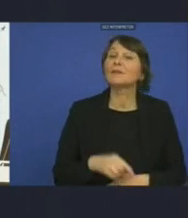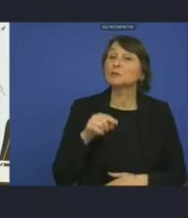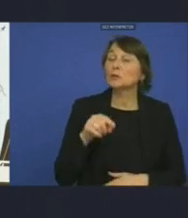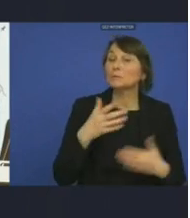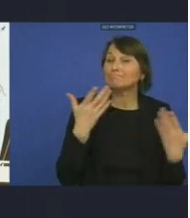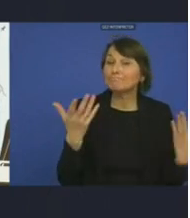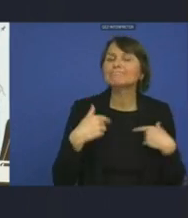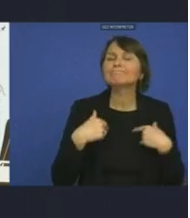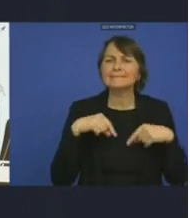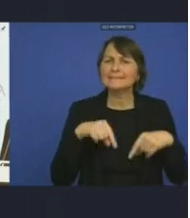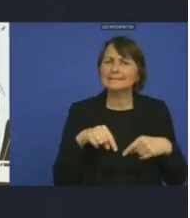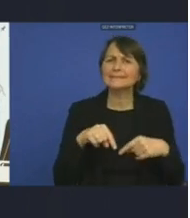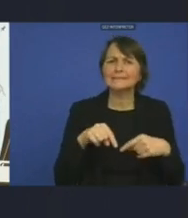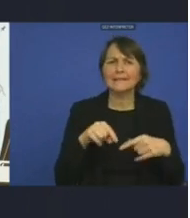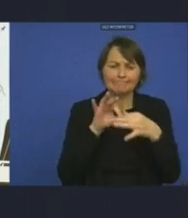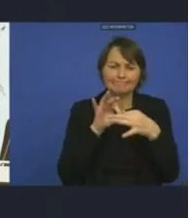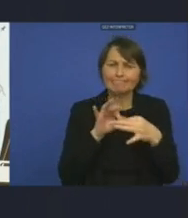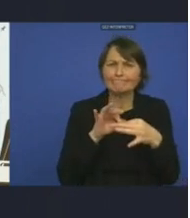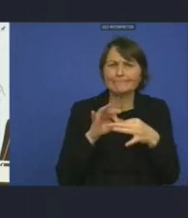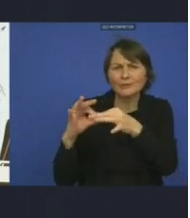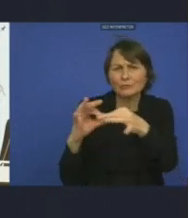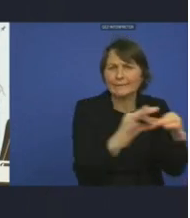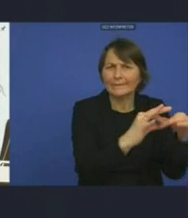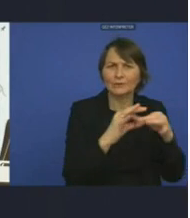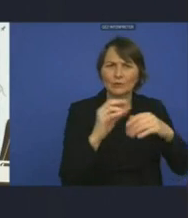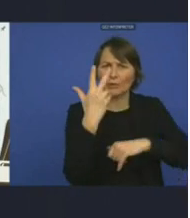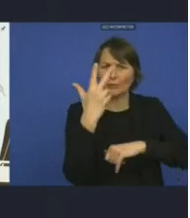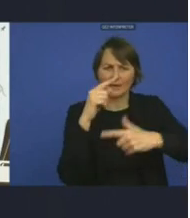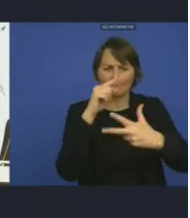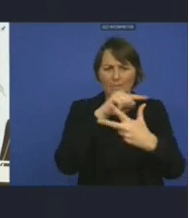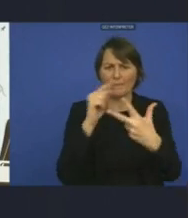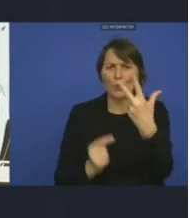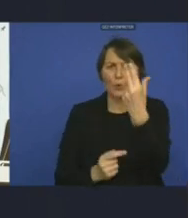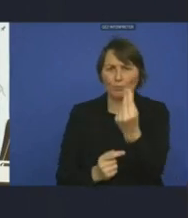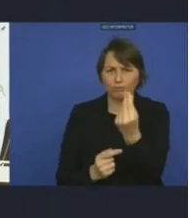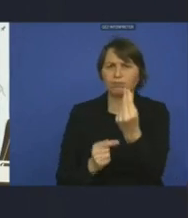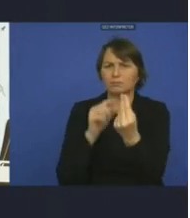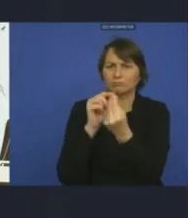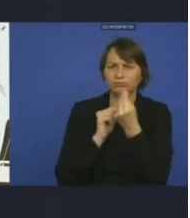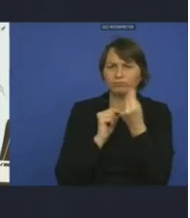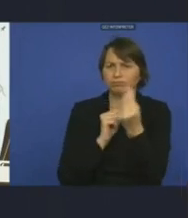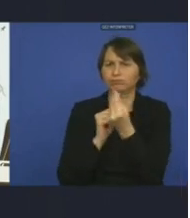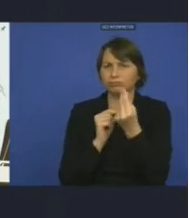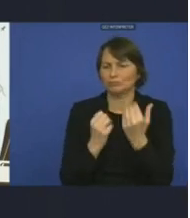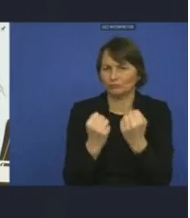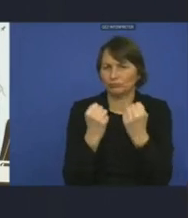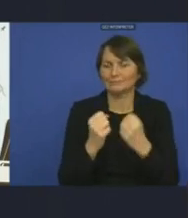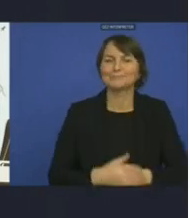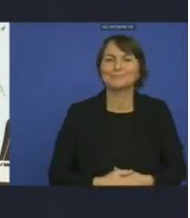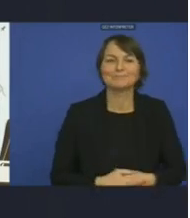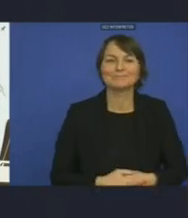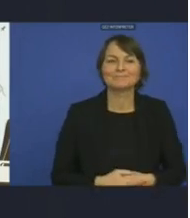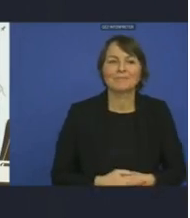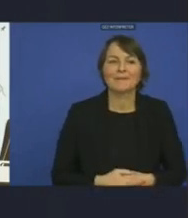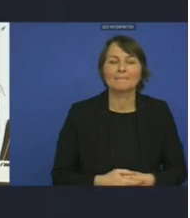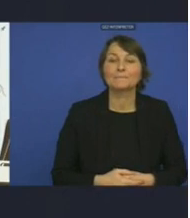interconnected. Going to the next slide, we see that we have a much higher budget compared